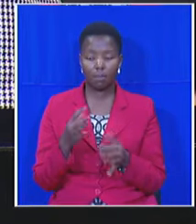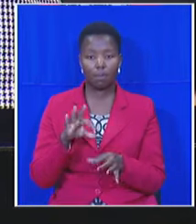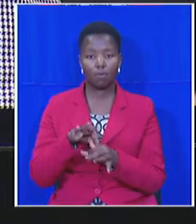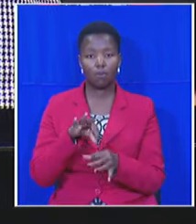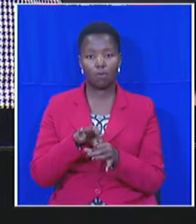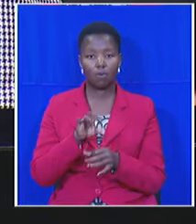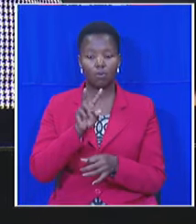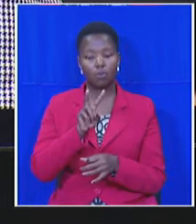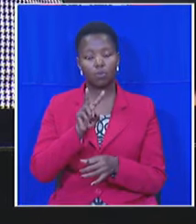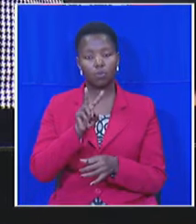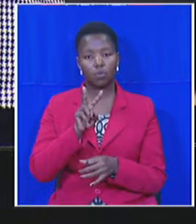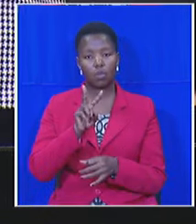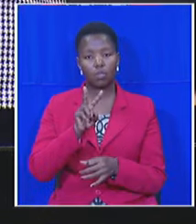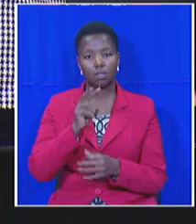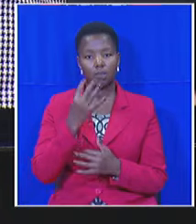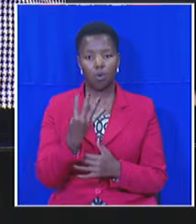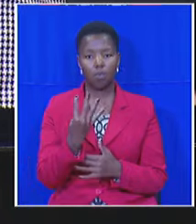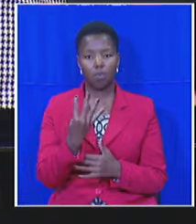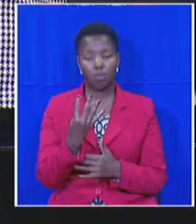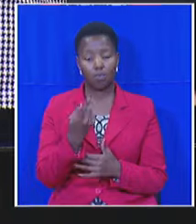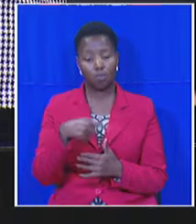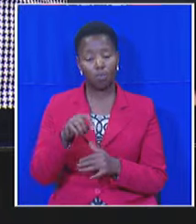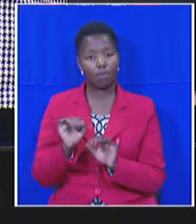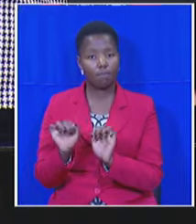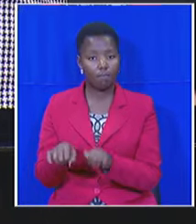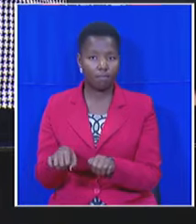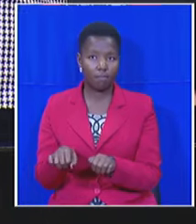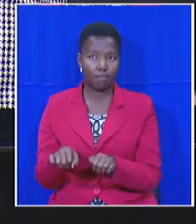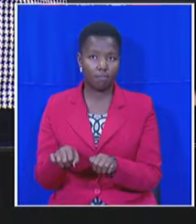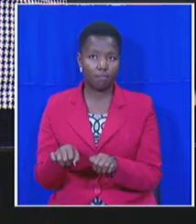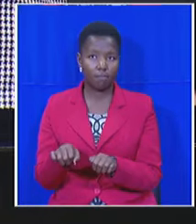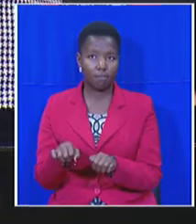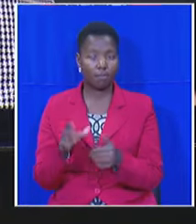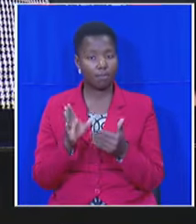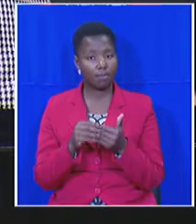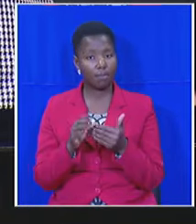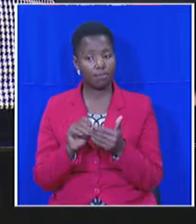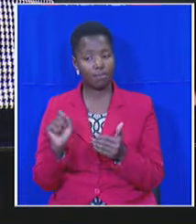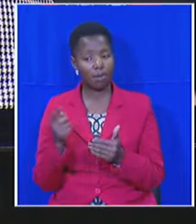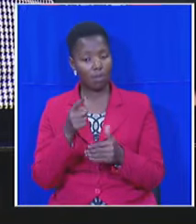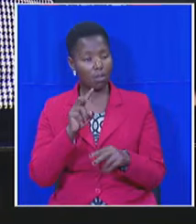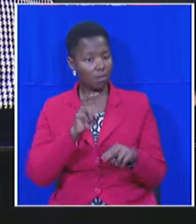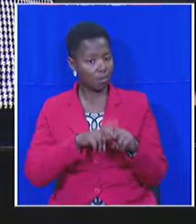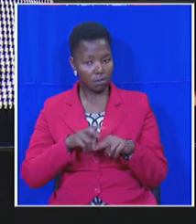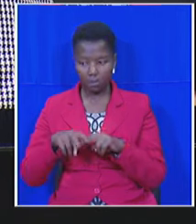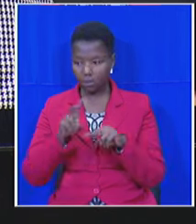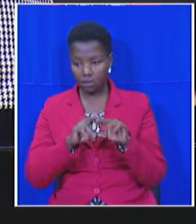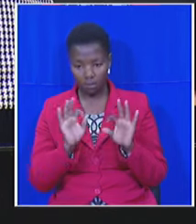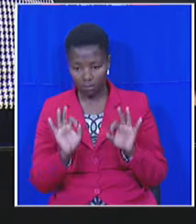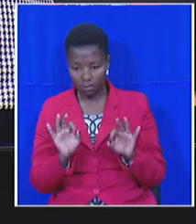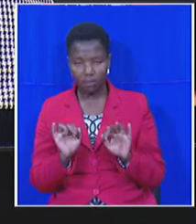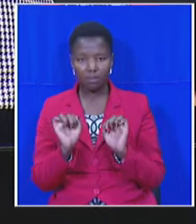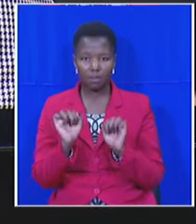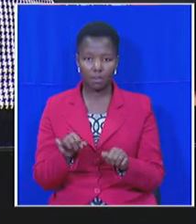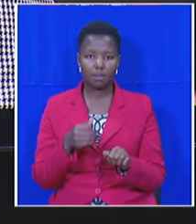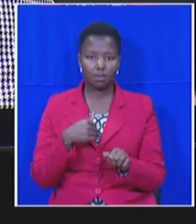number 24 be agreed to. Are all members in their allocated seats?